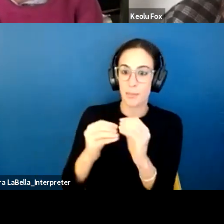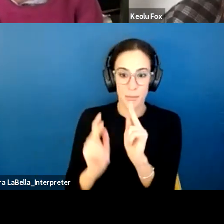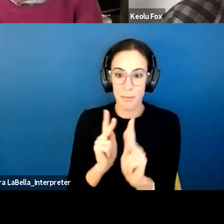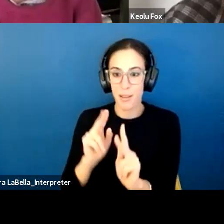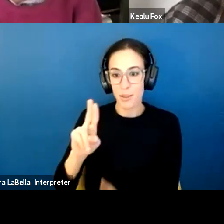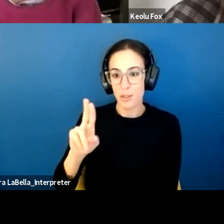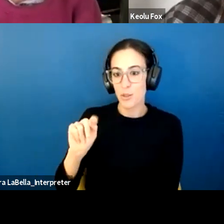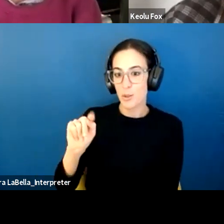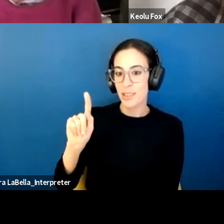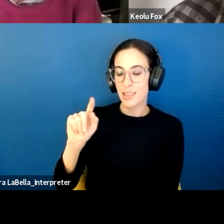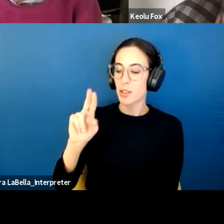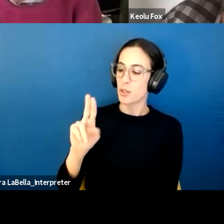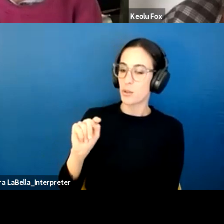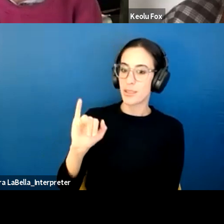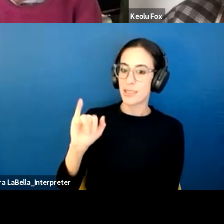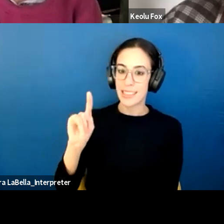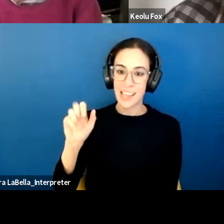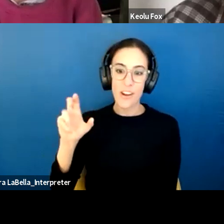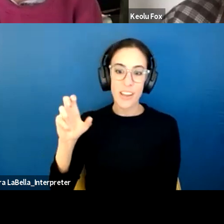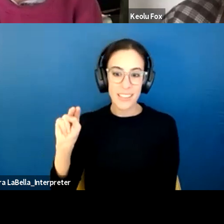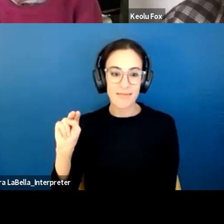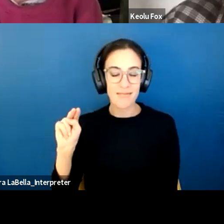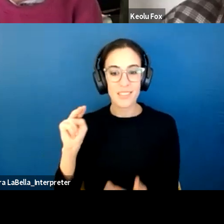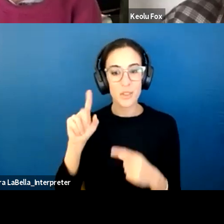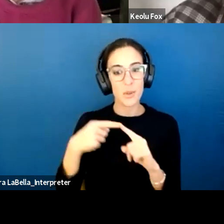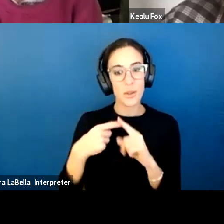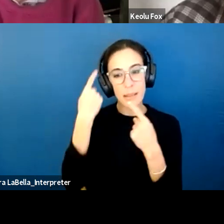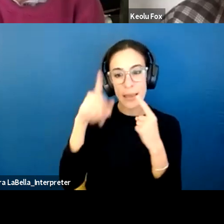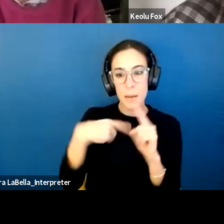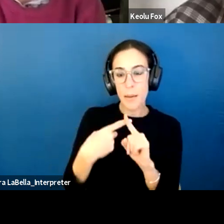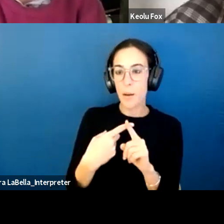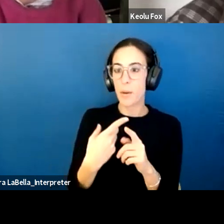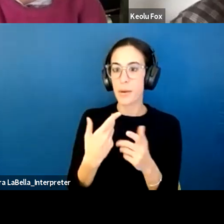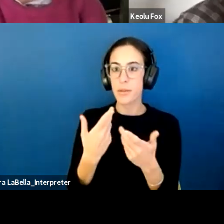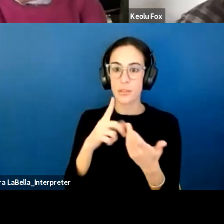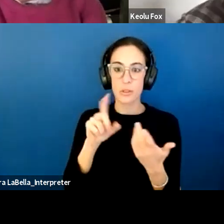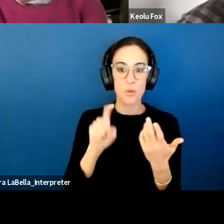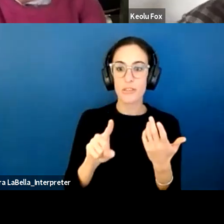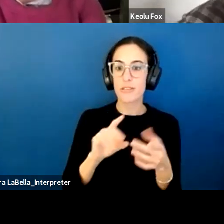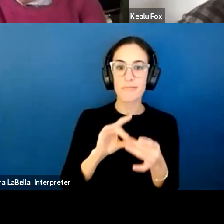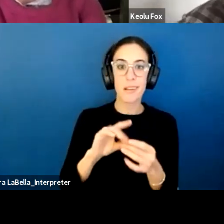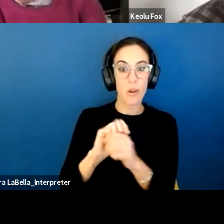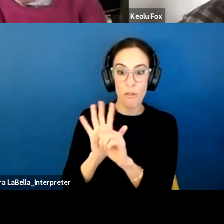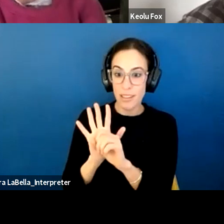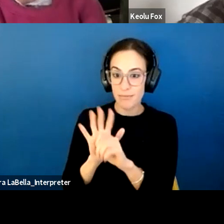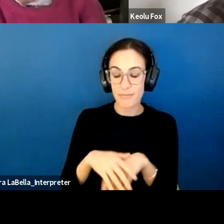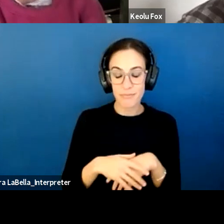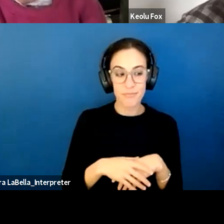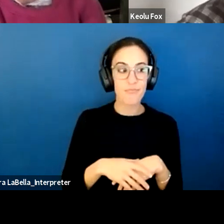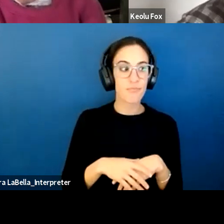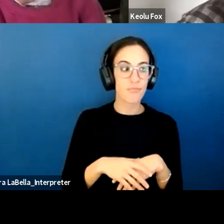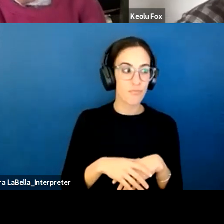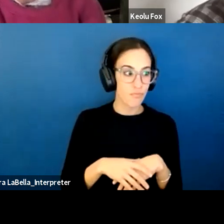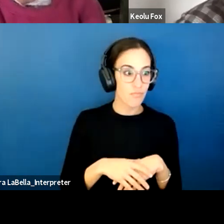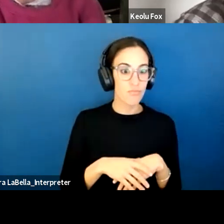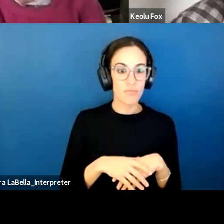about some of these questions around the coronavirus pandemic that has, you know, sort